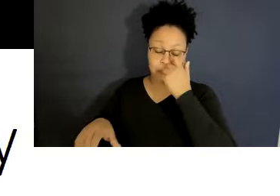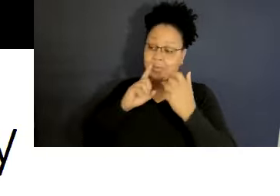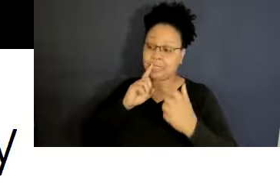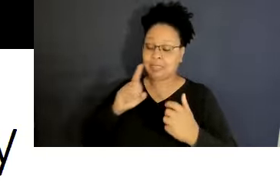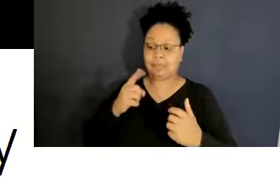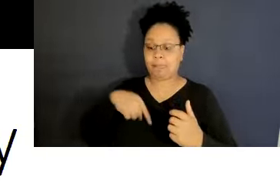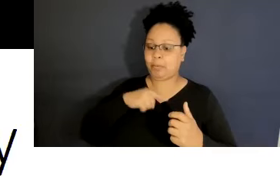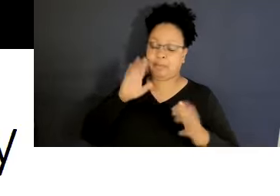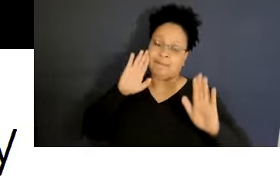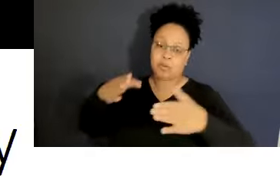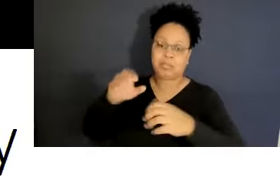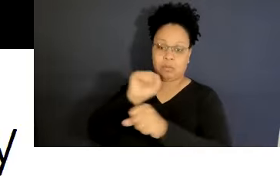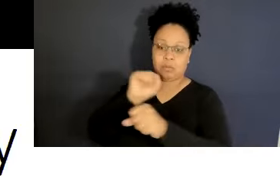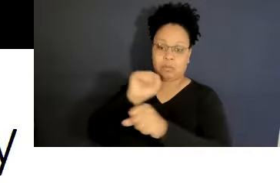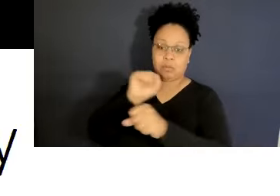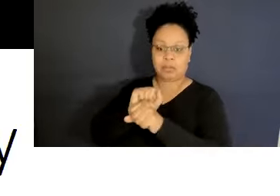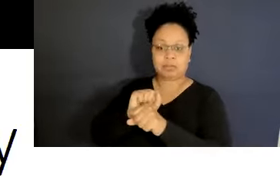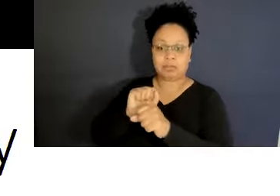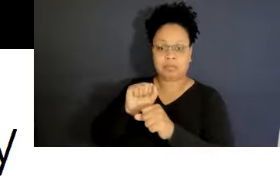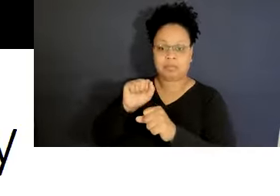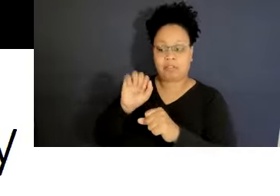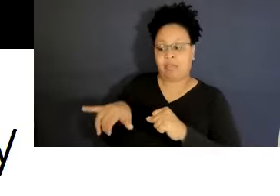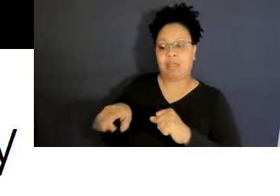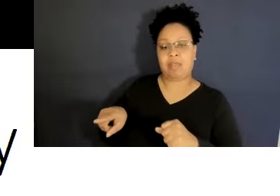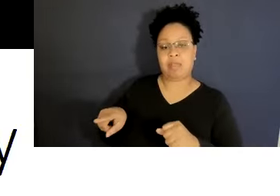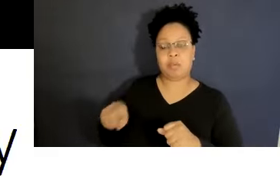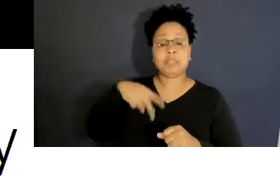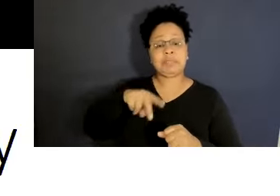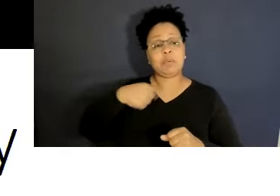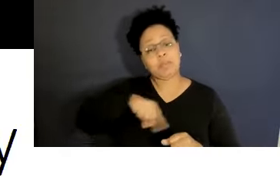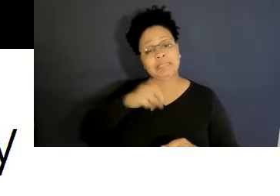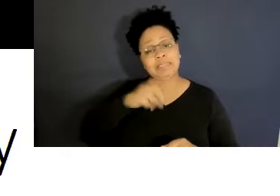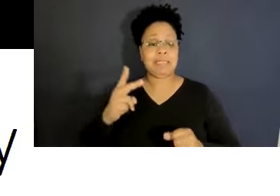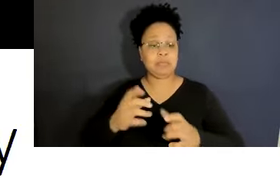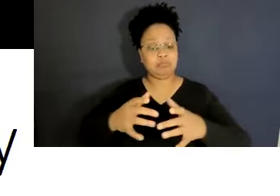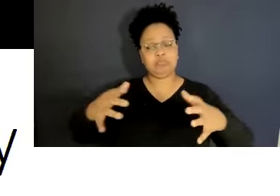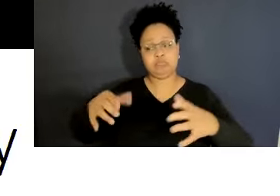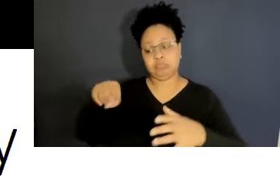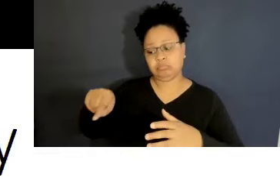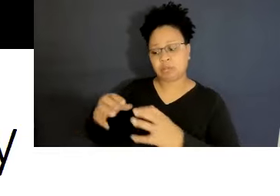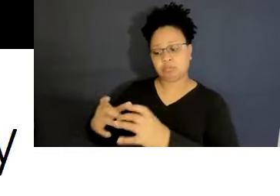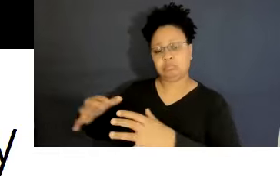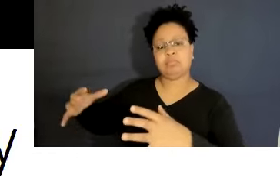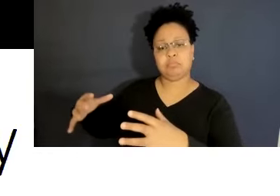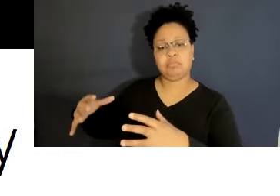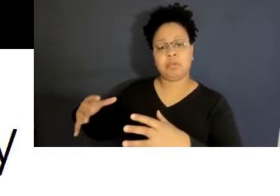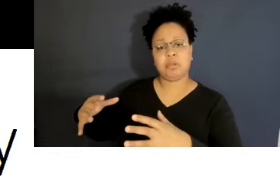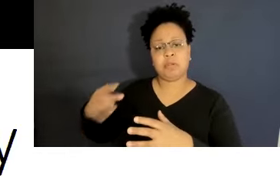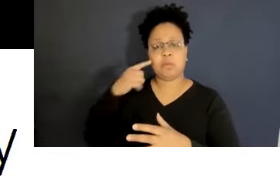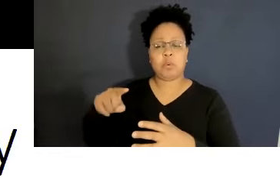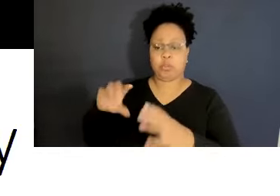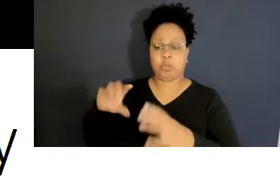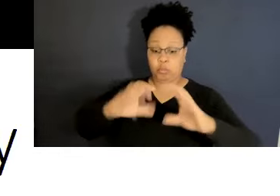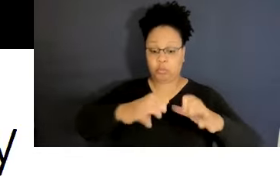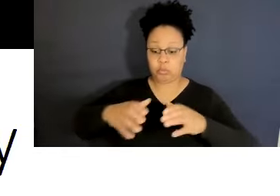we're working towards. And we see that with the growth of the self-advocacy movements, our self-advocacy groups here